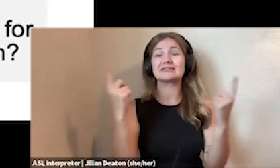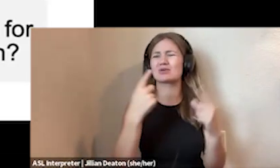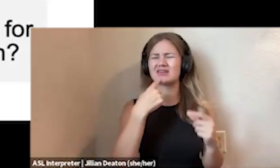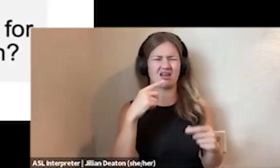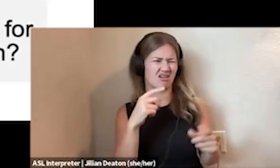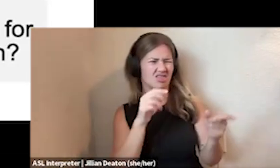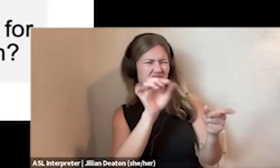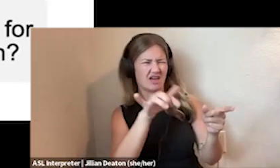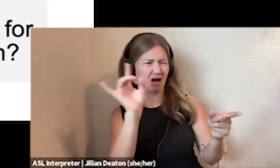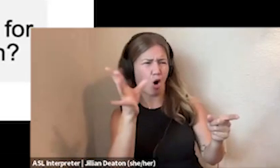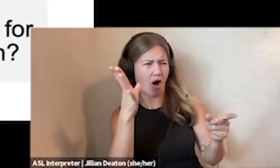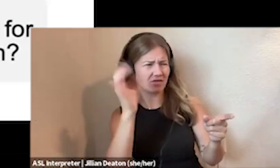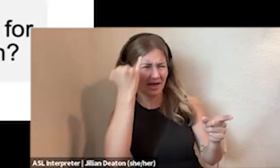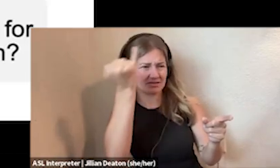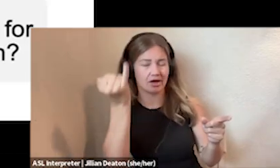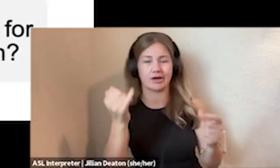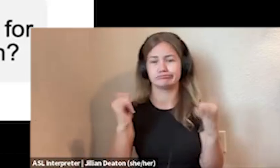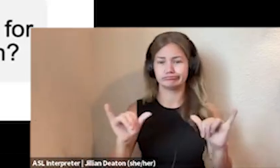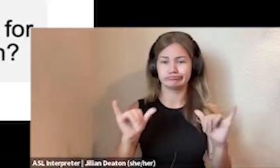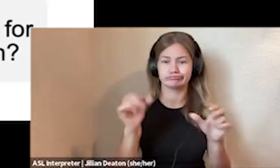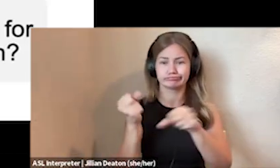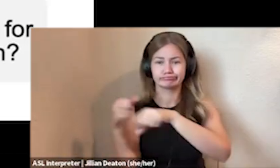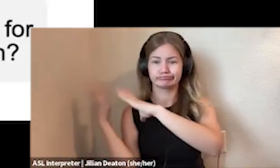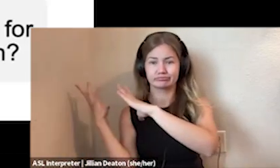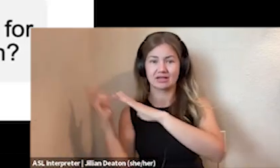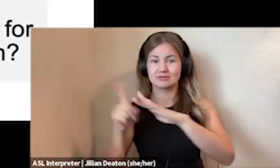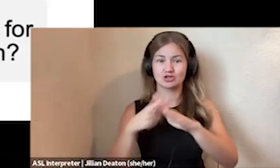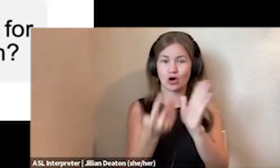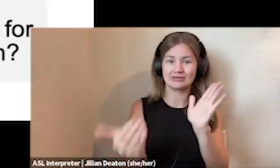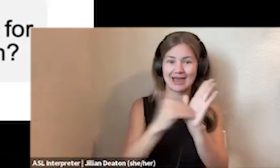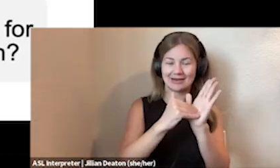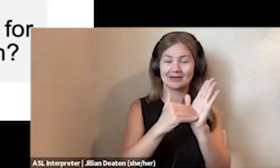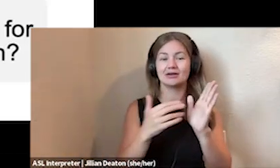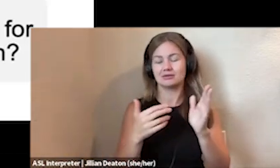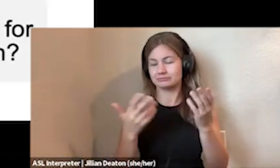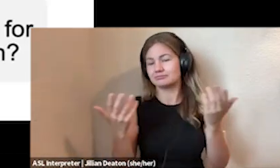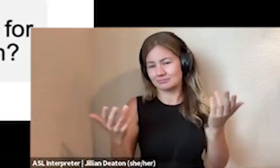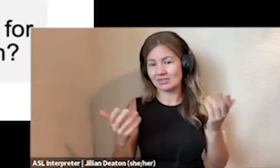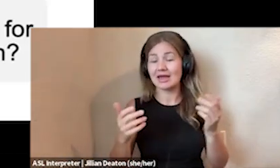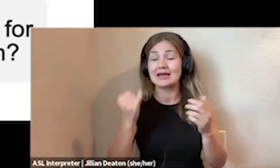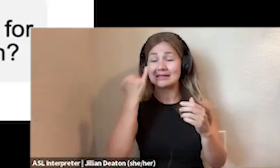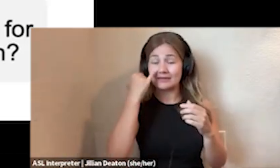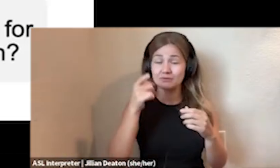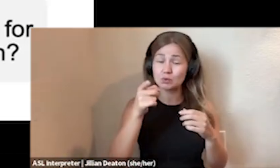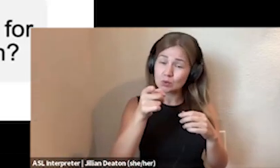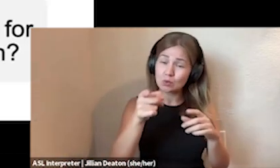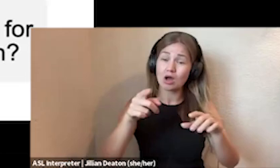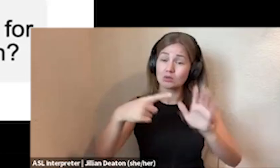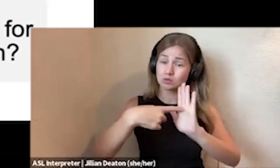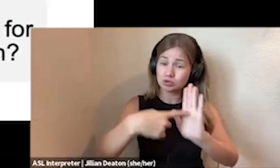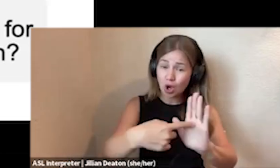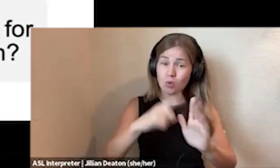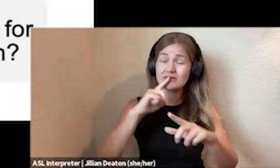start all again? But I think, again, this idea of giving insight into the actual narrative process is a